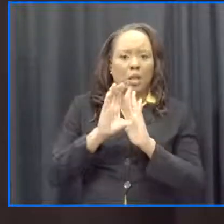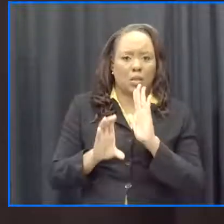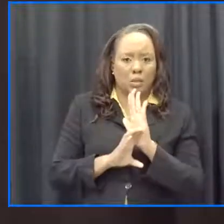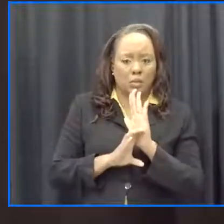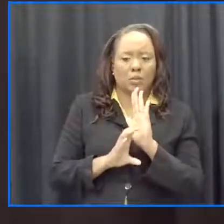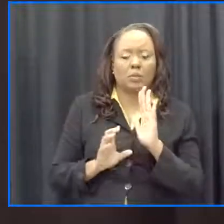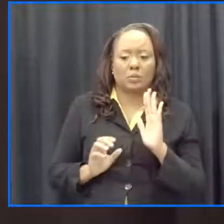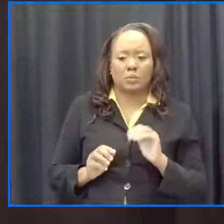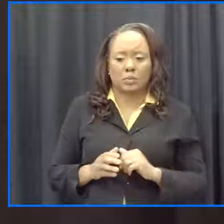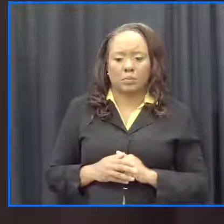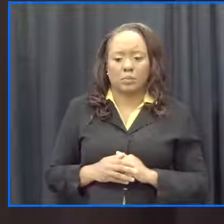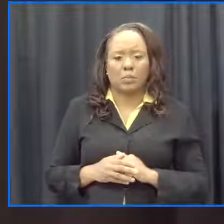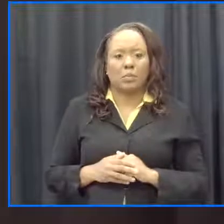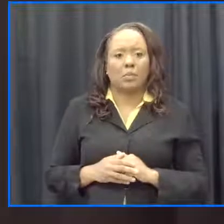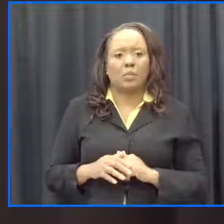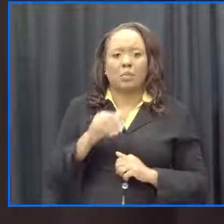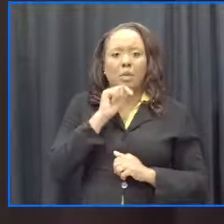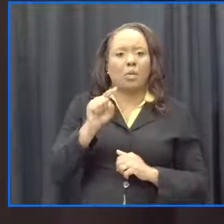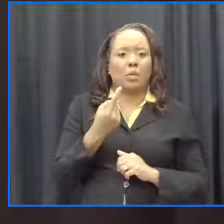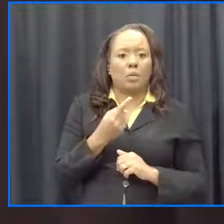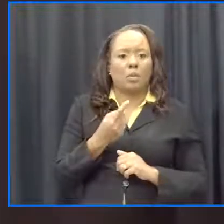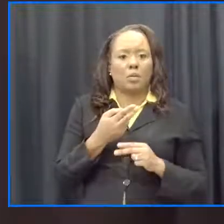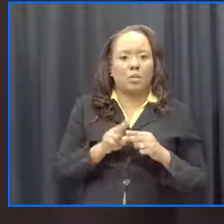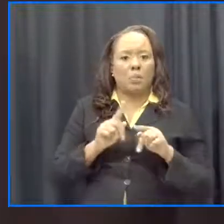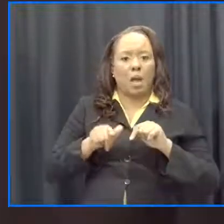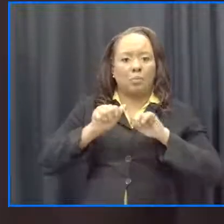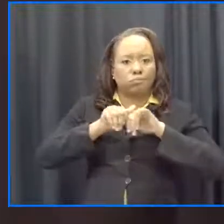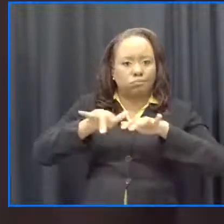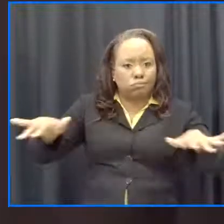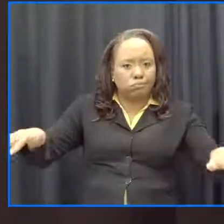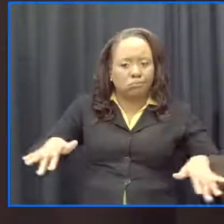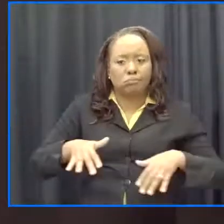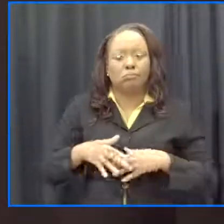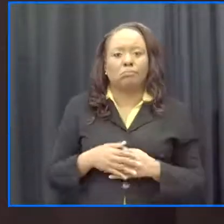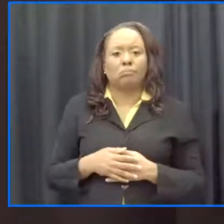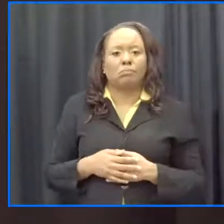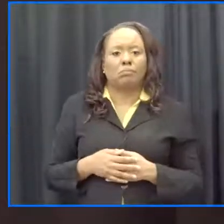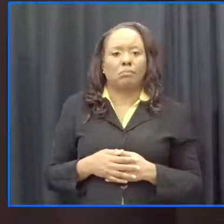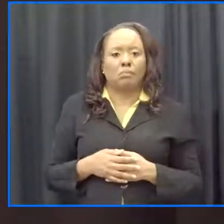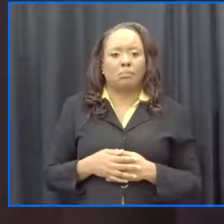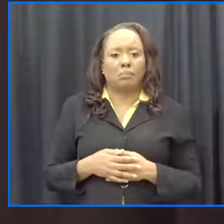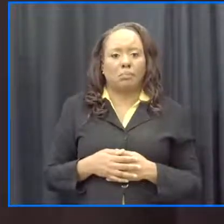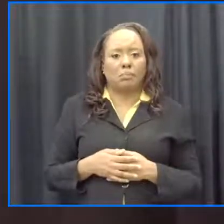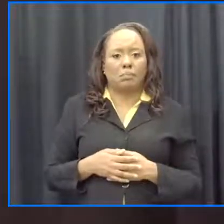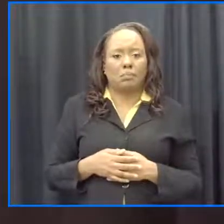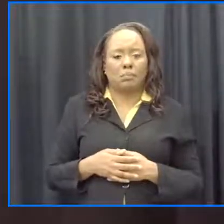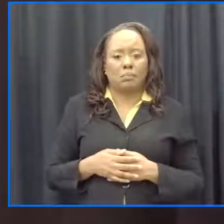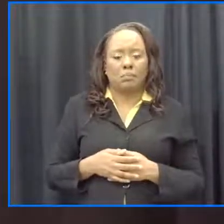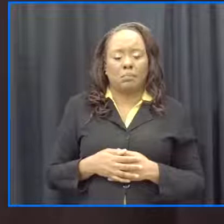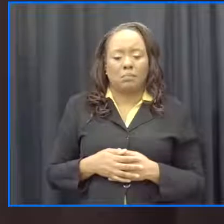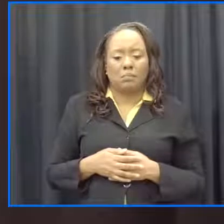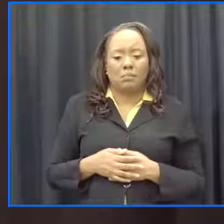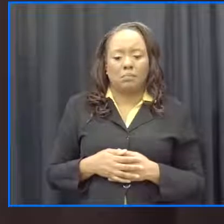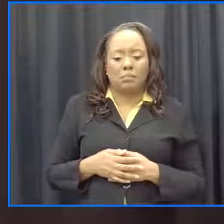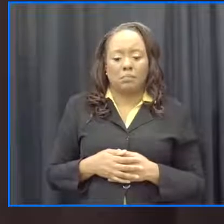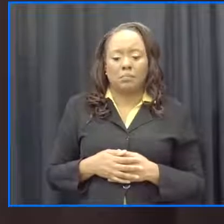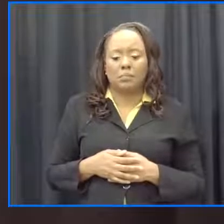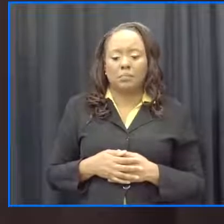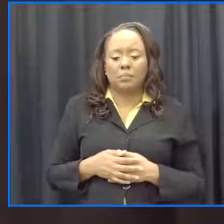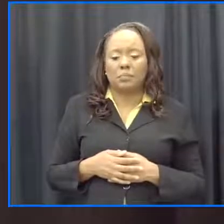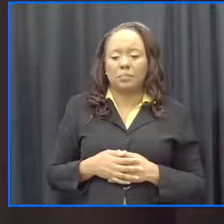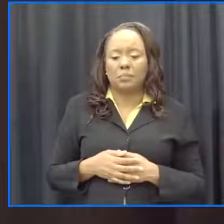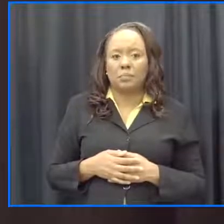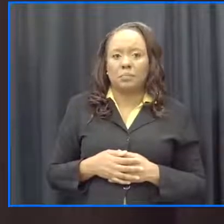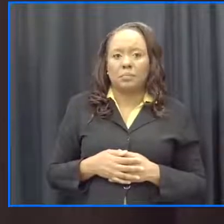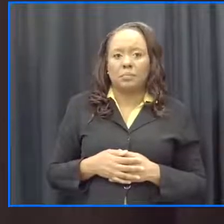Constitution, arguably a much wider scope of inquiry. It is established as an advisory commission under the Commissions of